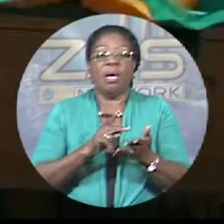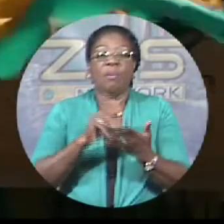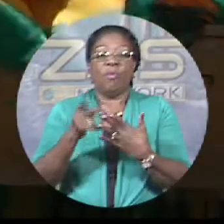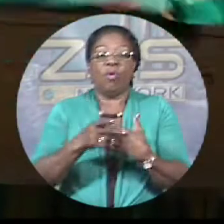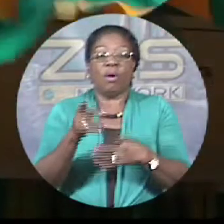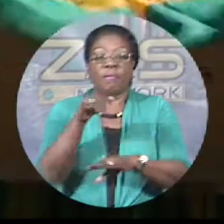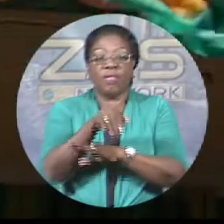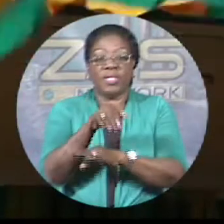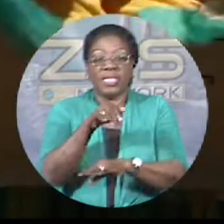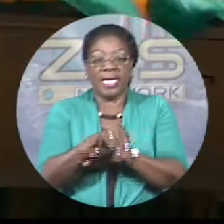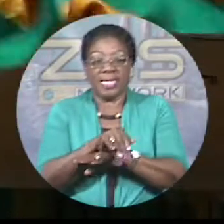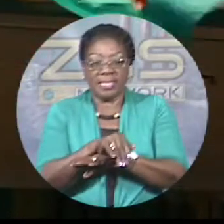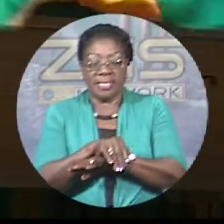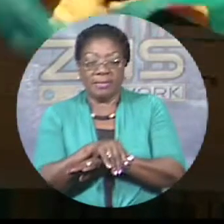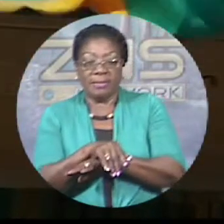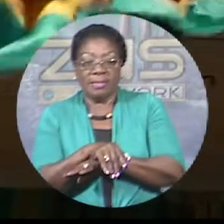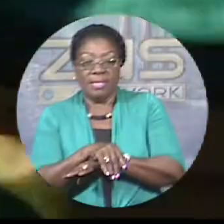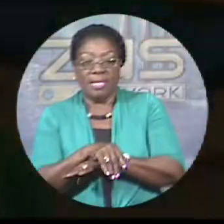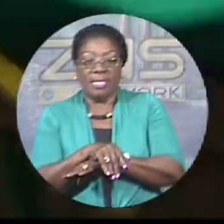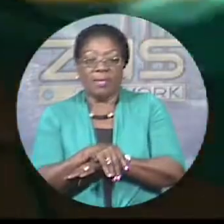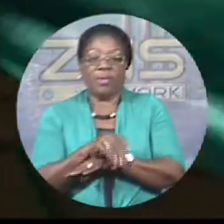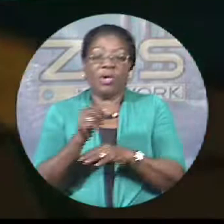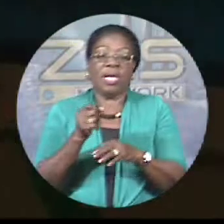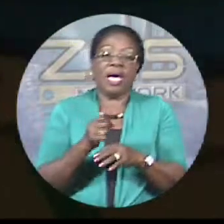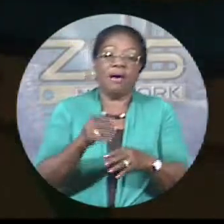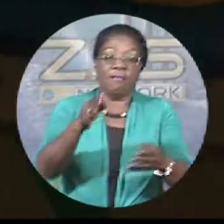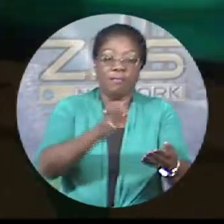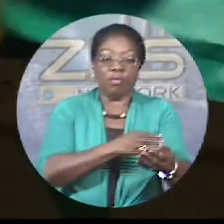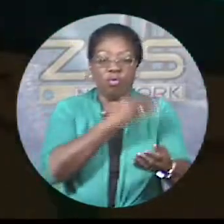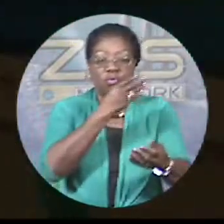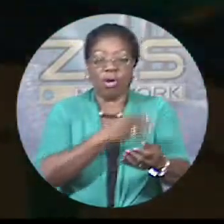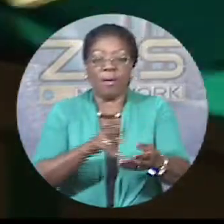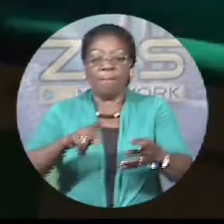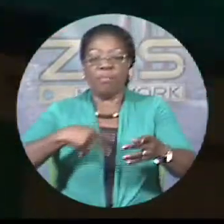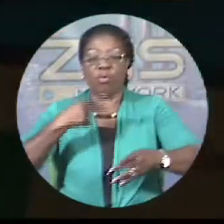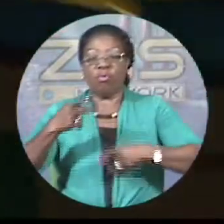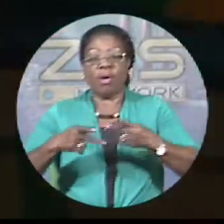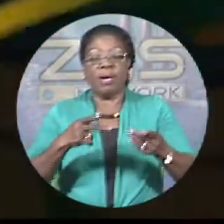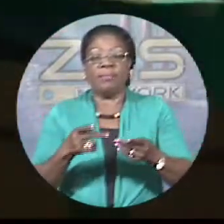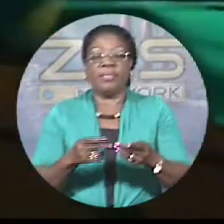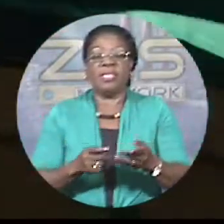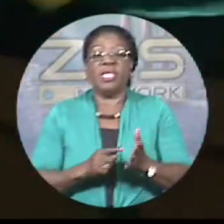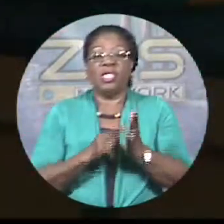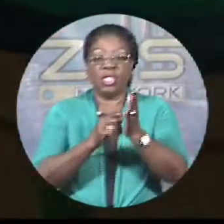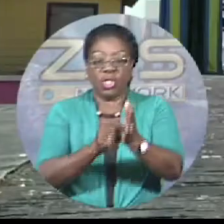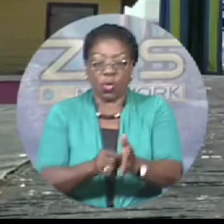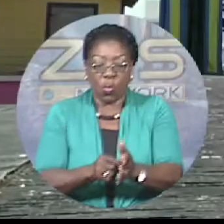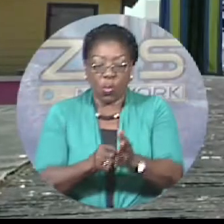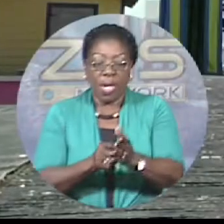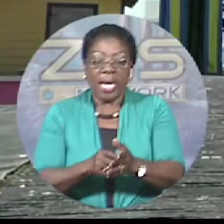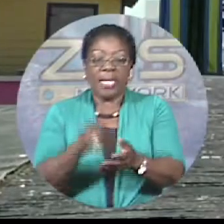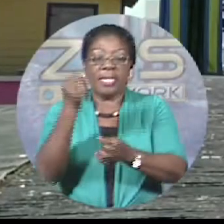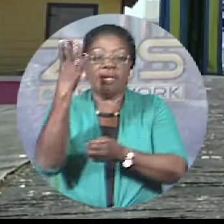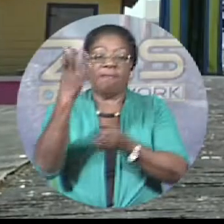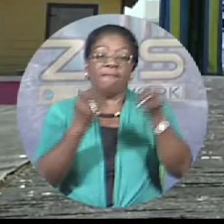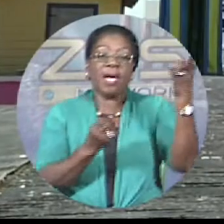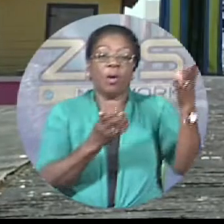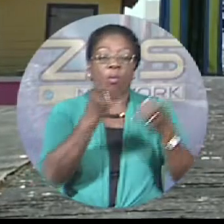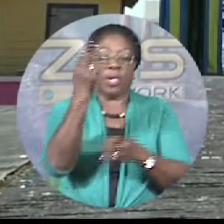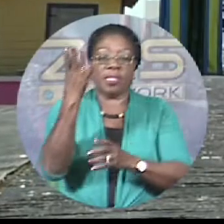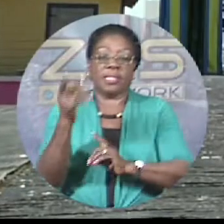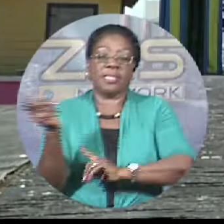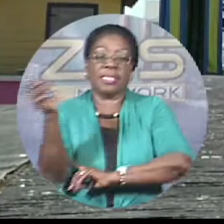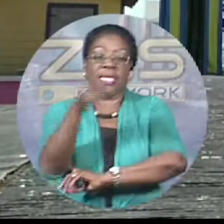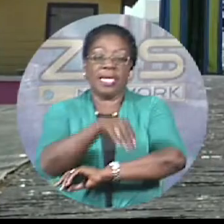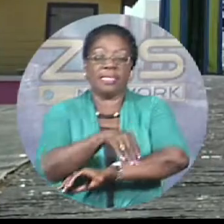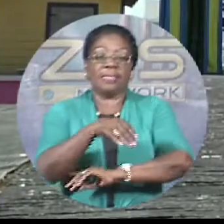celebration straight up until we have fireworks and the raising of the flag in commemoration of independence. Now again, Island